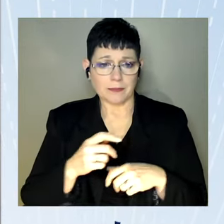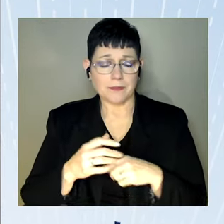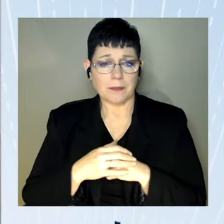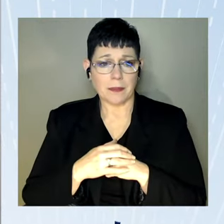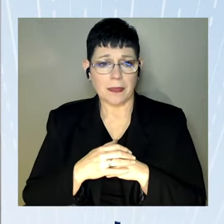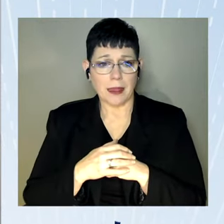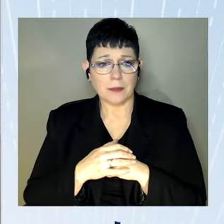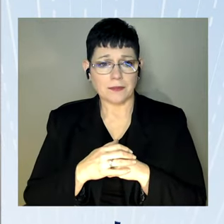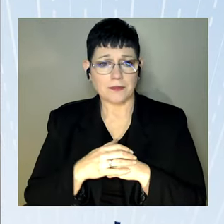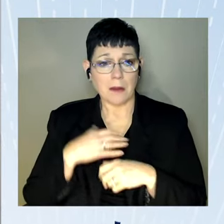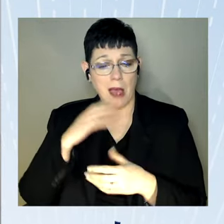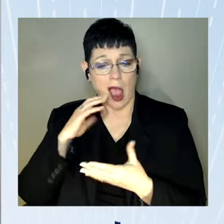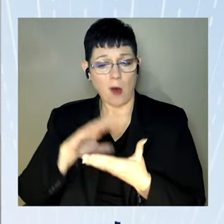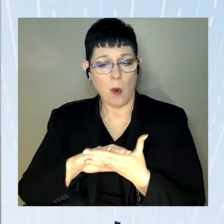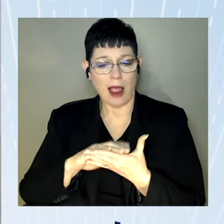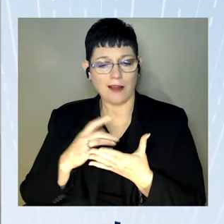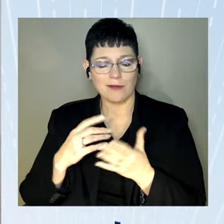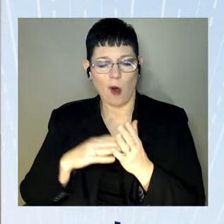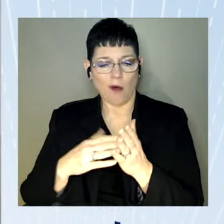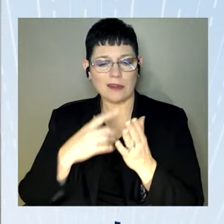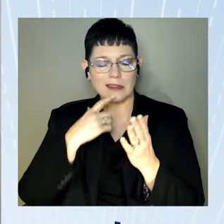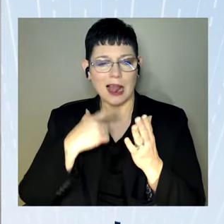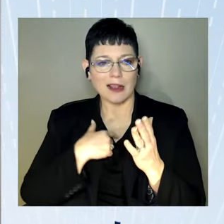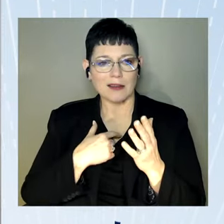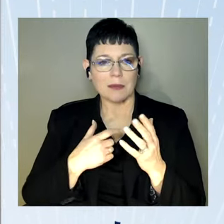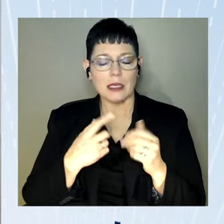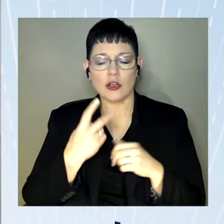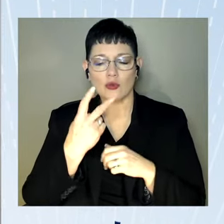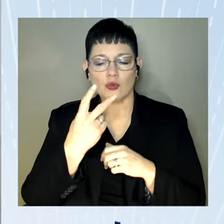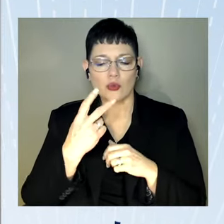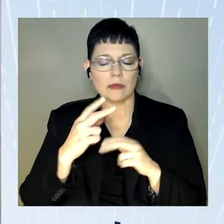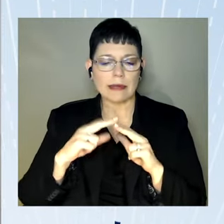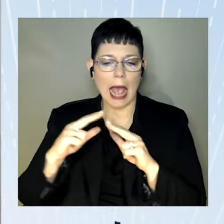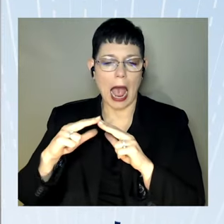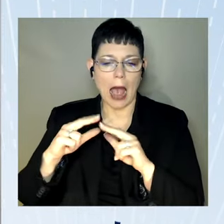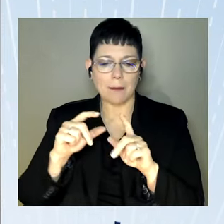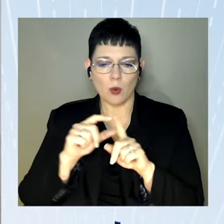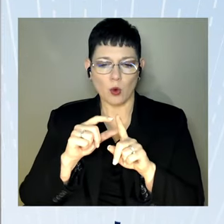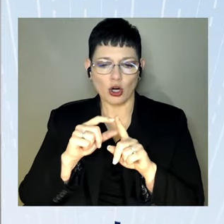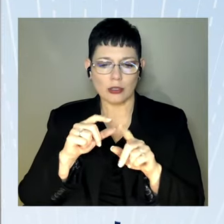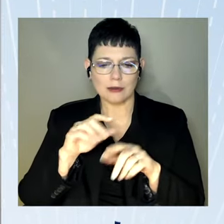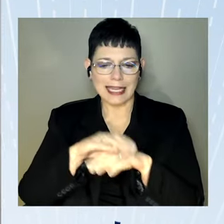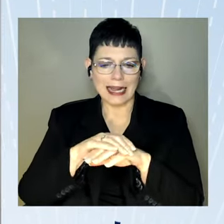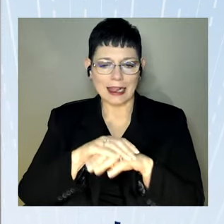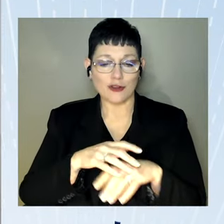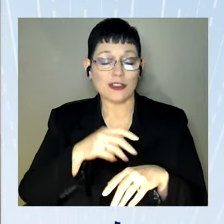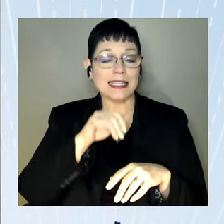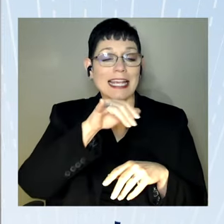my wife often tells me that the two most powerful words in the English language are actually yes, ma'am. I think they're thank you.